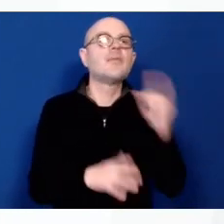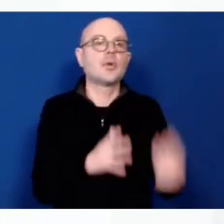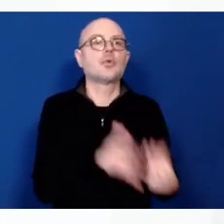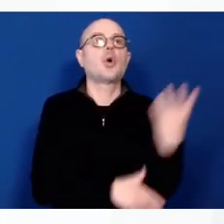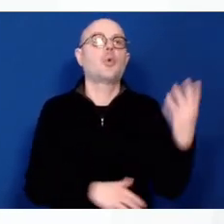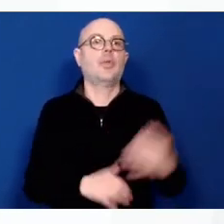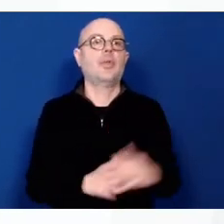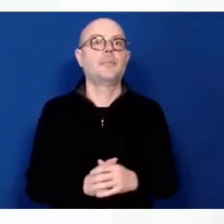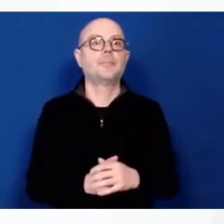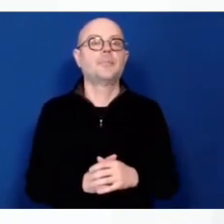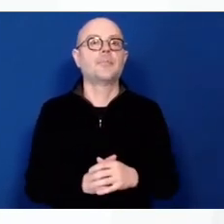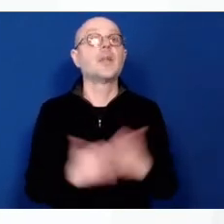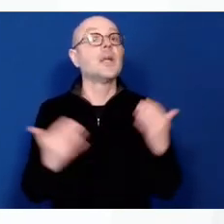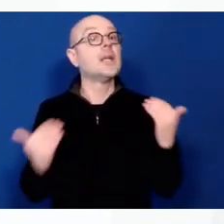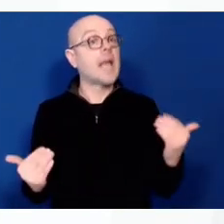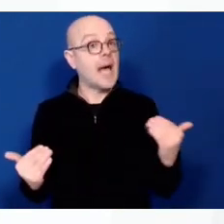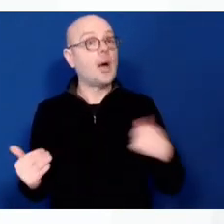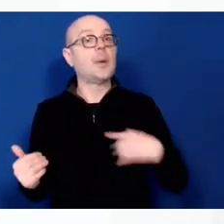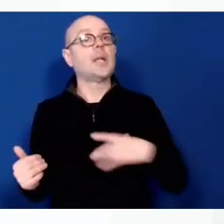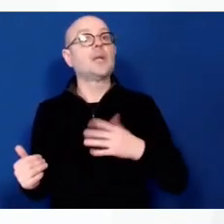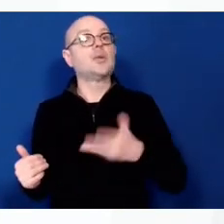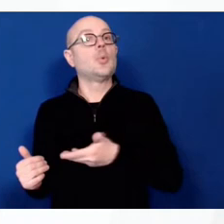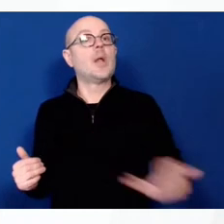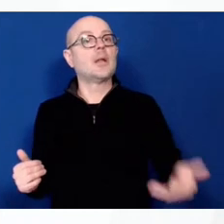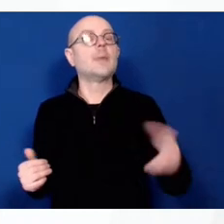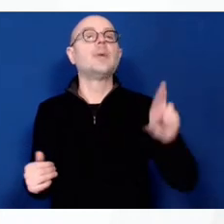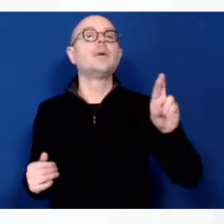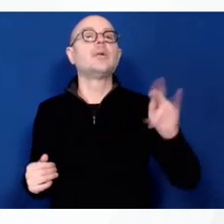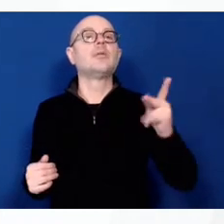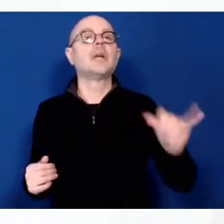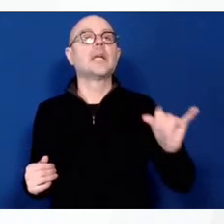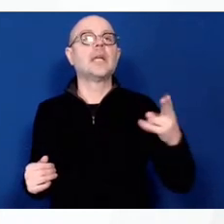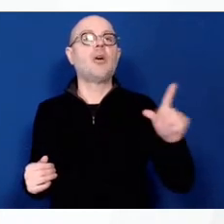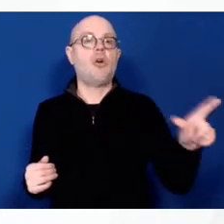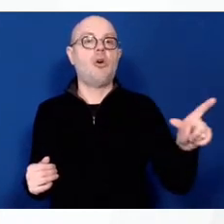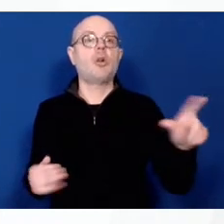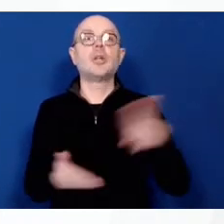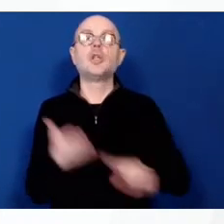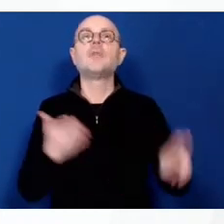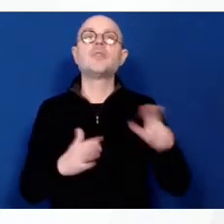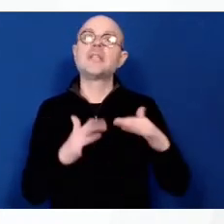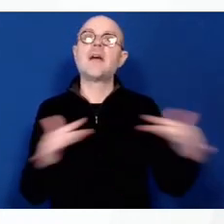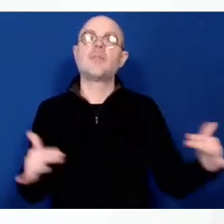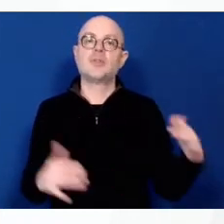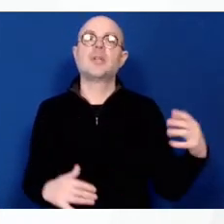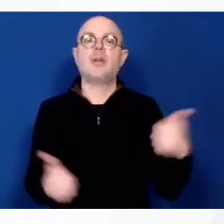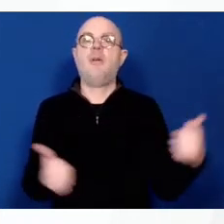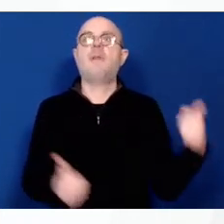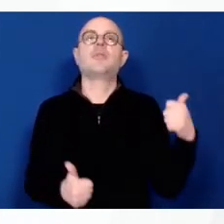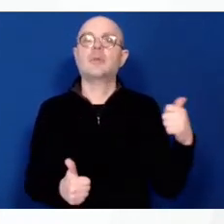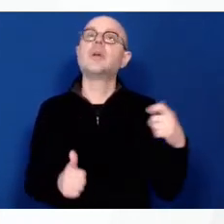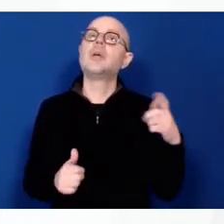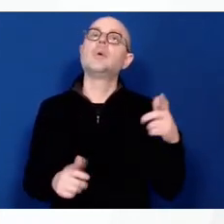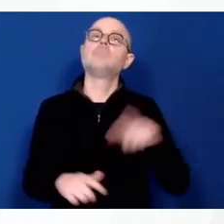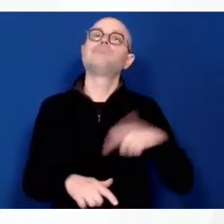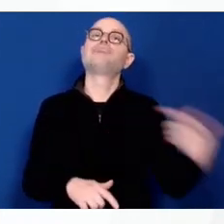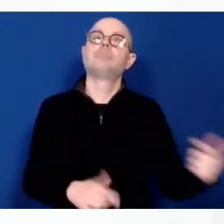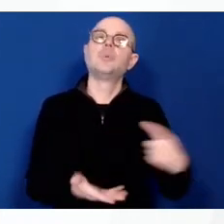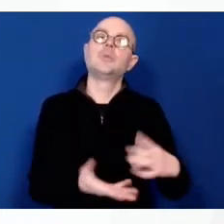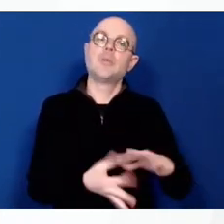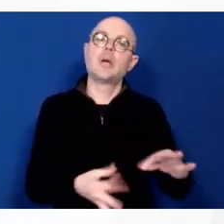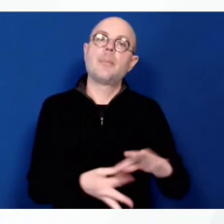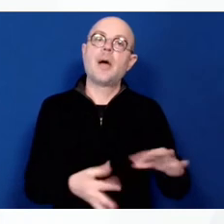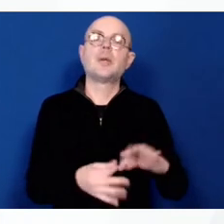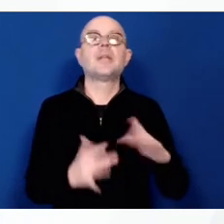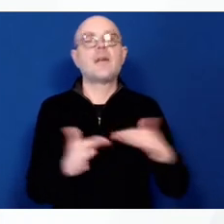And now I'd like to welcome Ricky Hall, University Diversity Officer, who's going to share his thoughts on diversity, equity, and inclusion